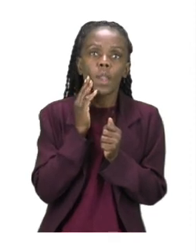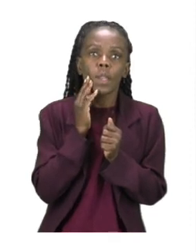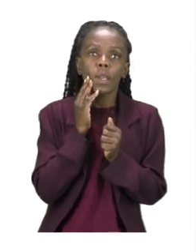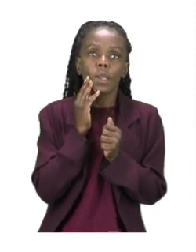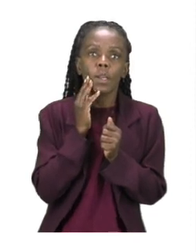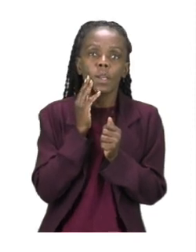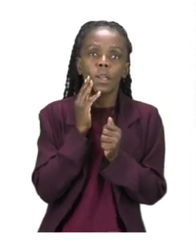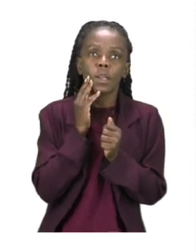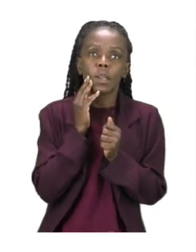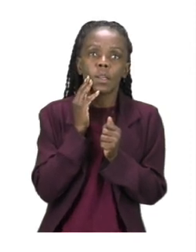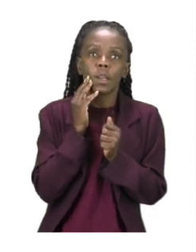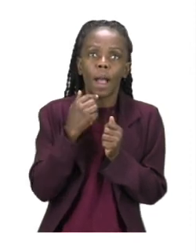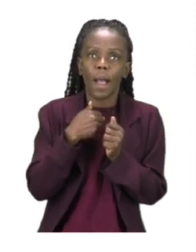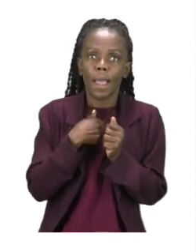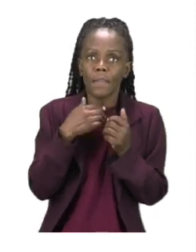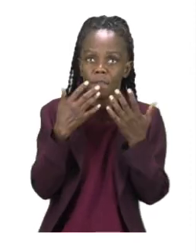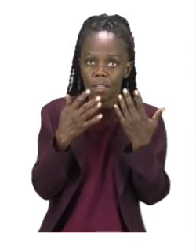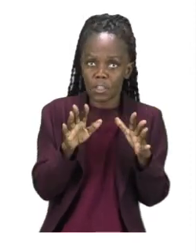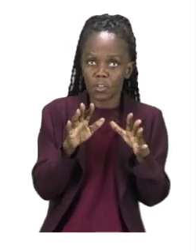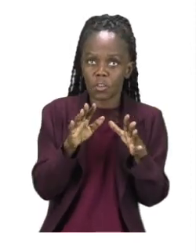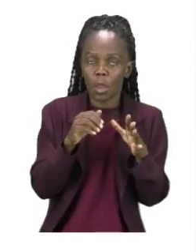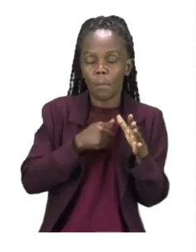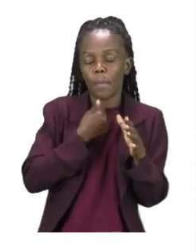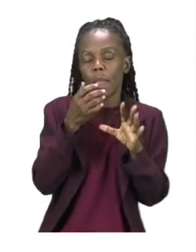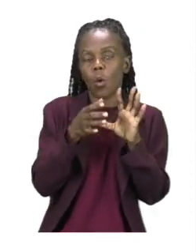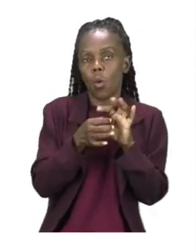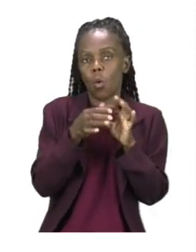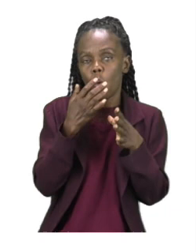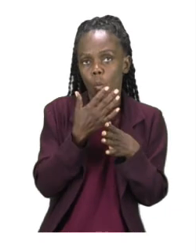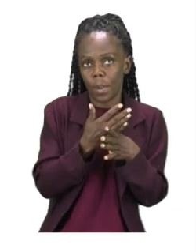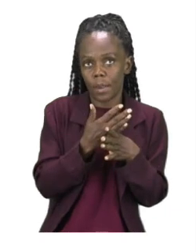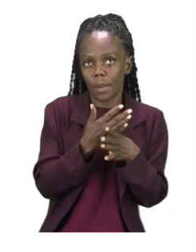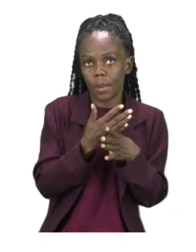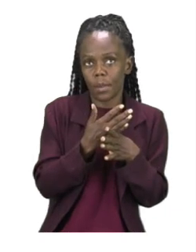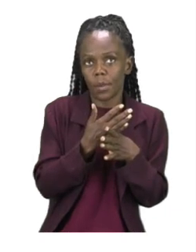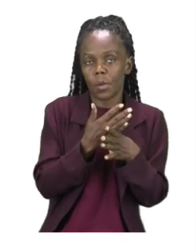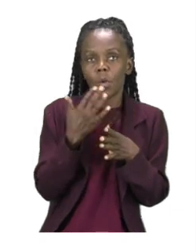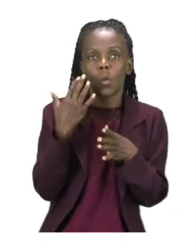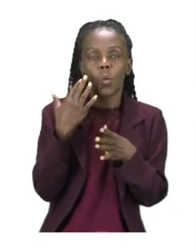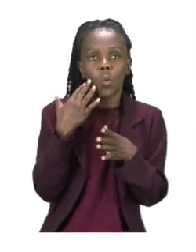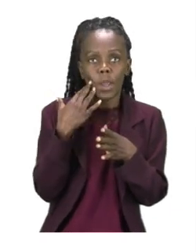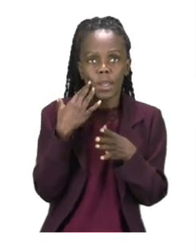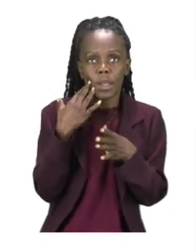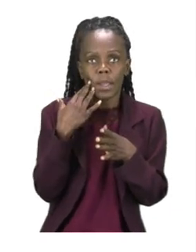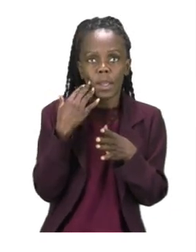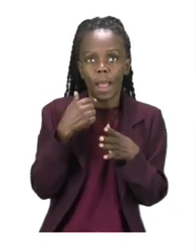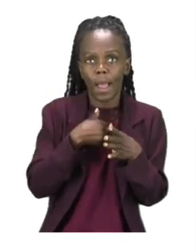complete my homework? When did I complete my